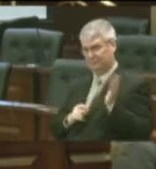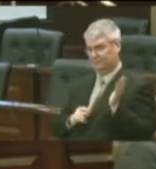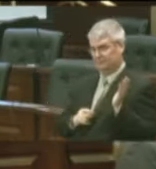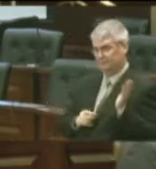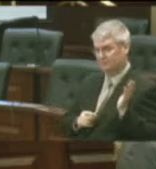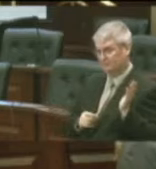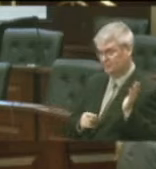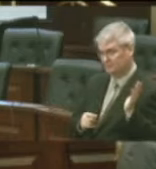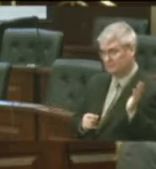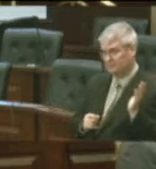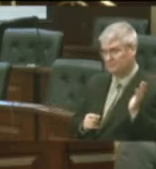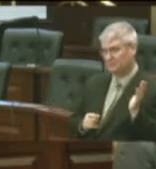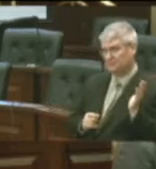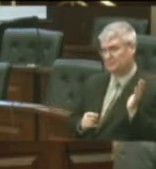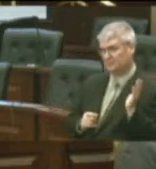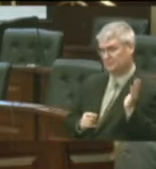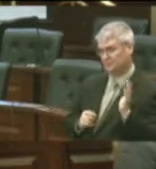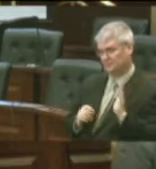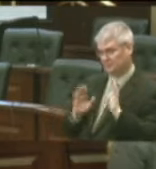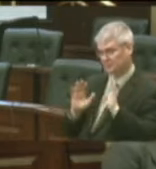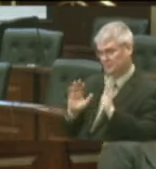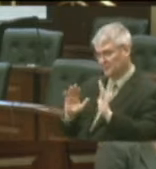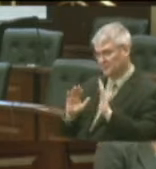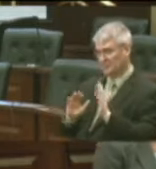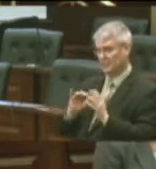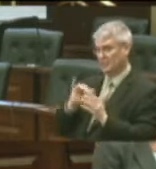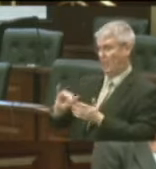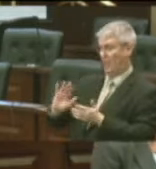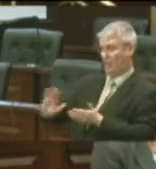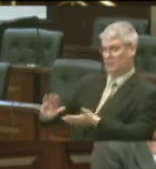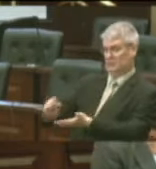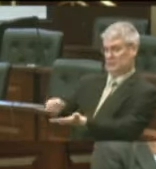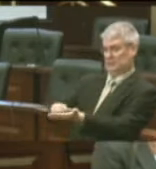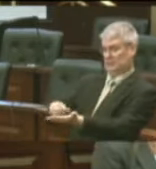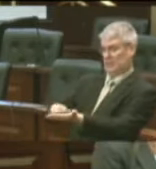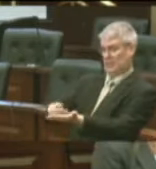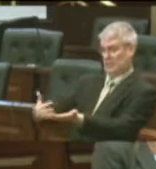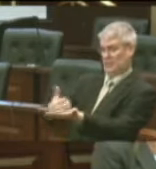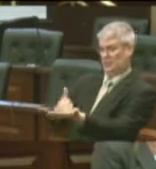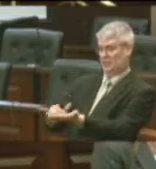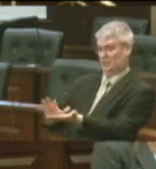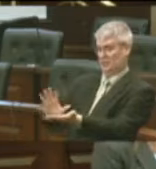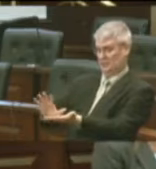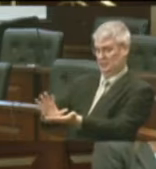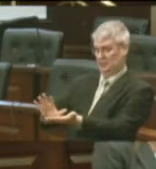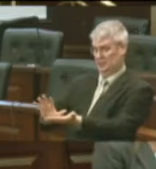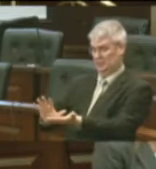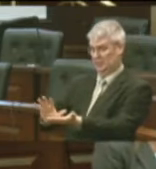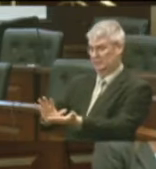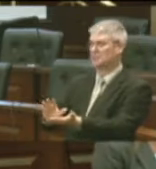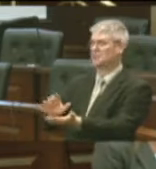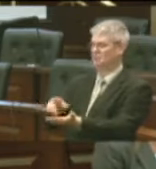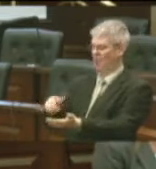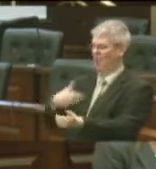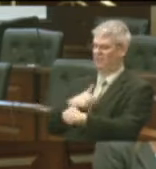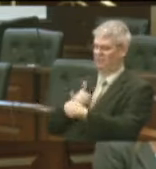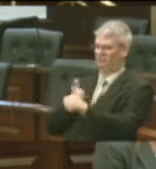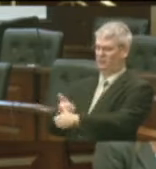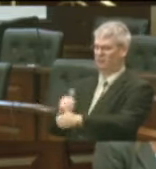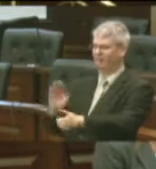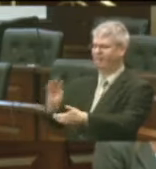the institution so much money per professional slot, and then the school districts have a lot of leeway